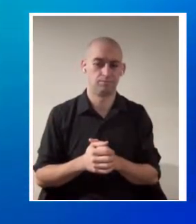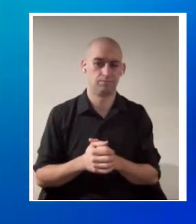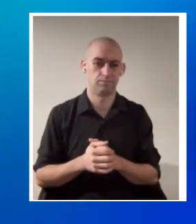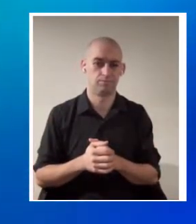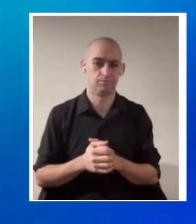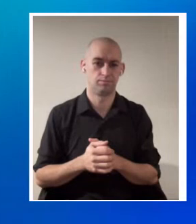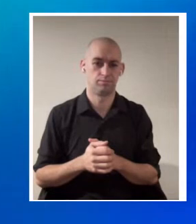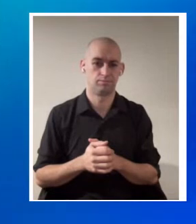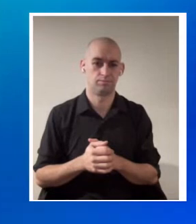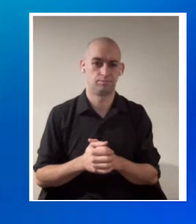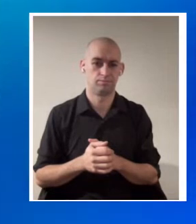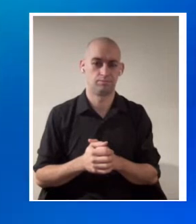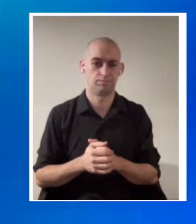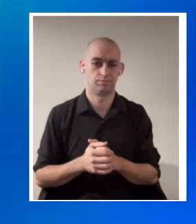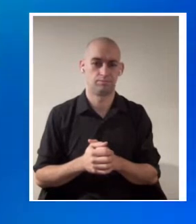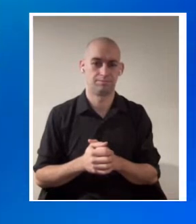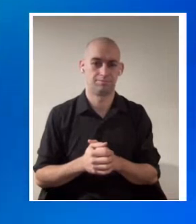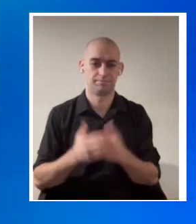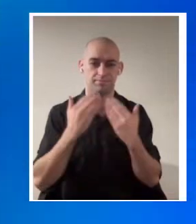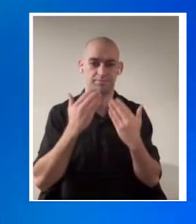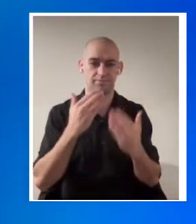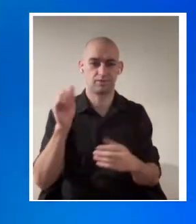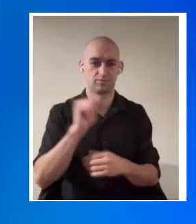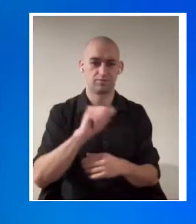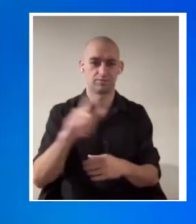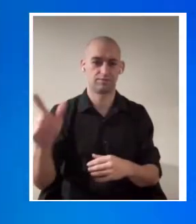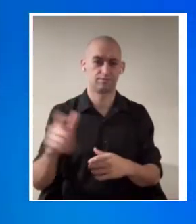Great, thank you everyone.